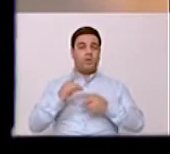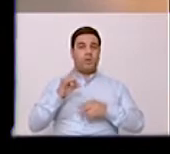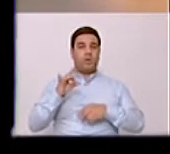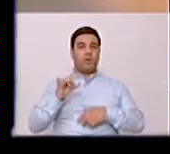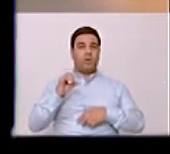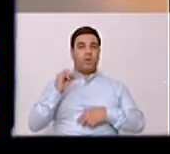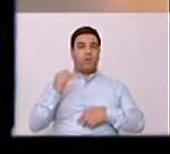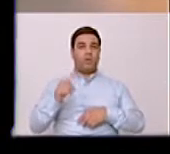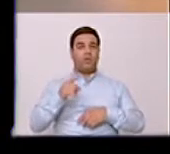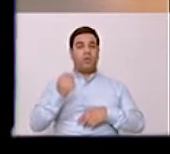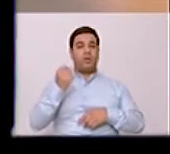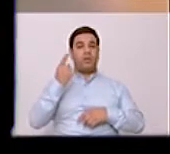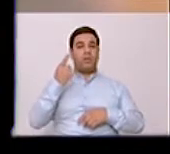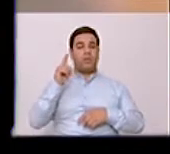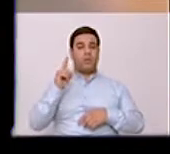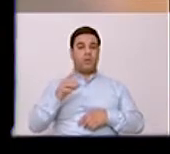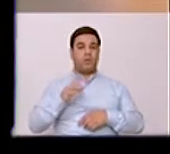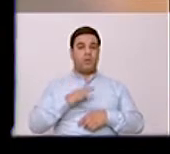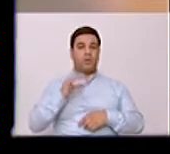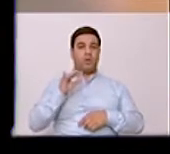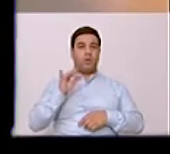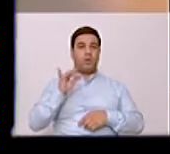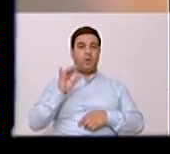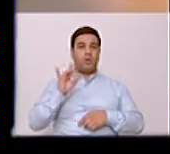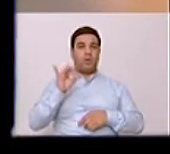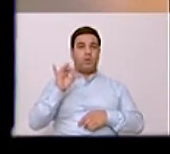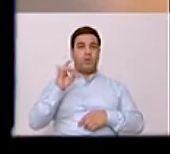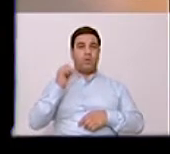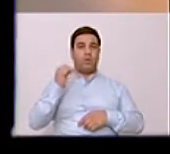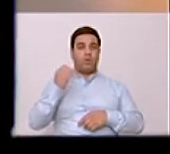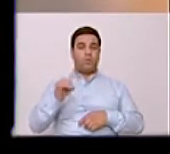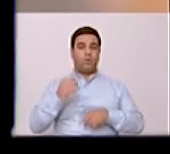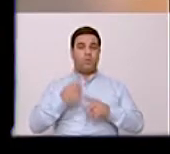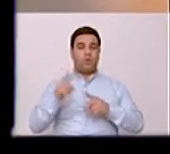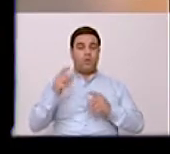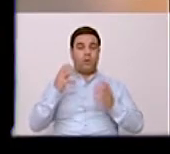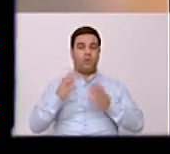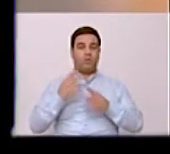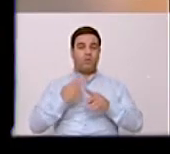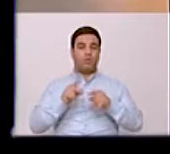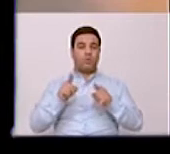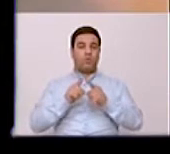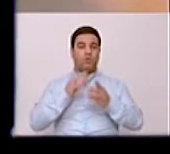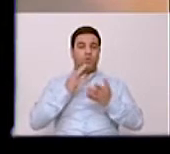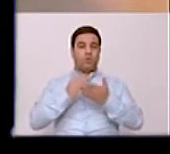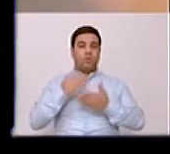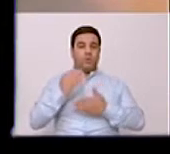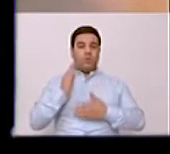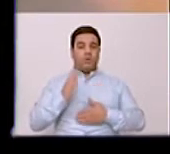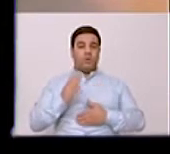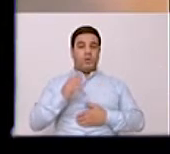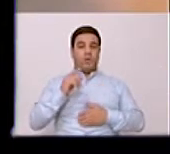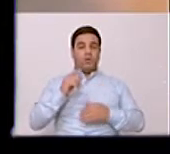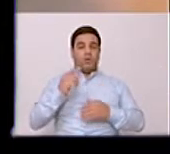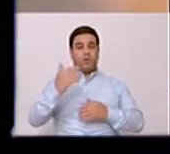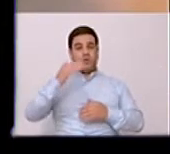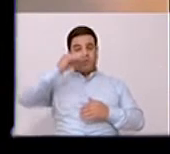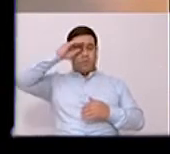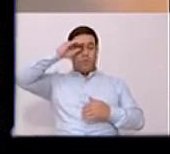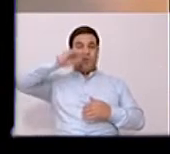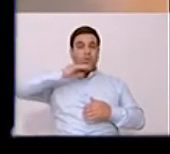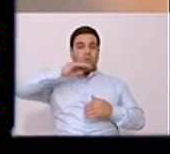Rahimbiy: "Qaydan bildingiz?" Ibrohimbiy uni ayamasdan shunday javob beradi: "Rahmatli